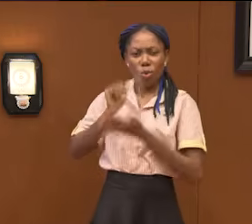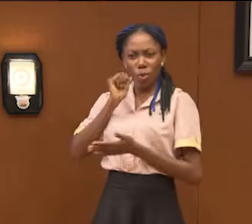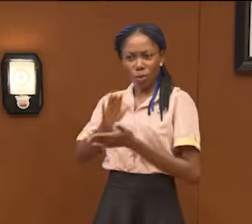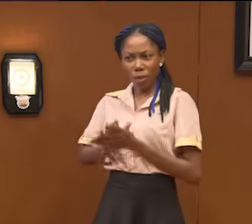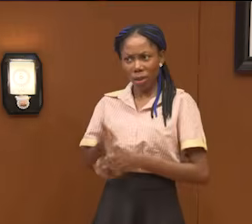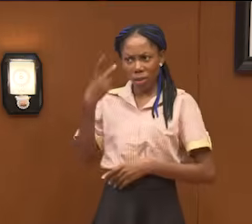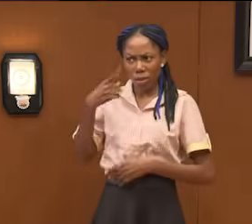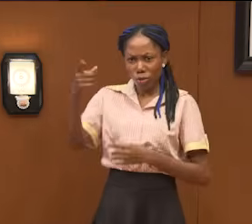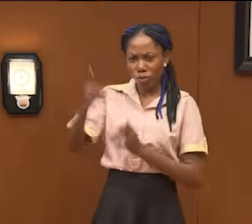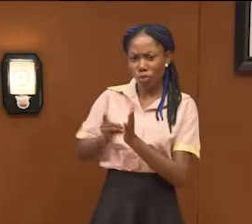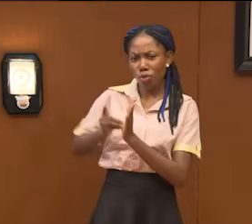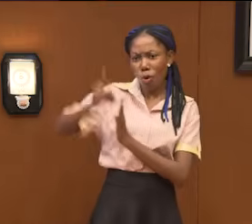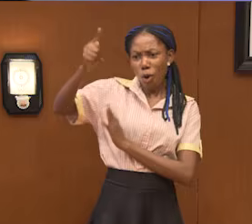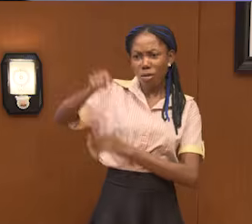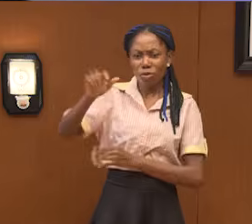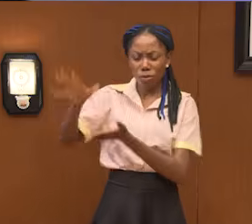at her height.